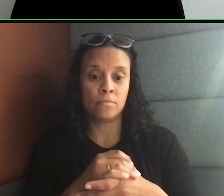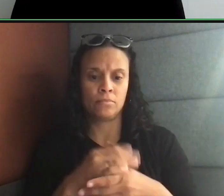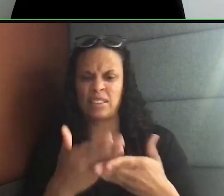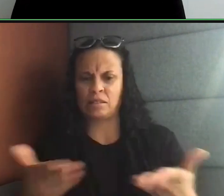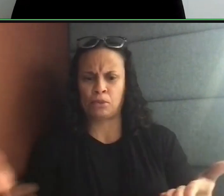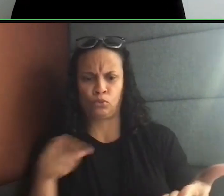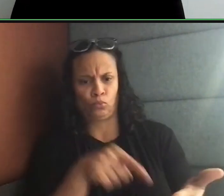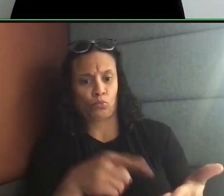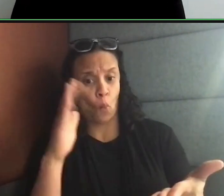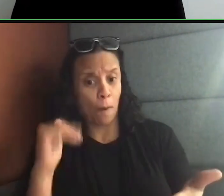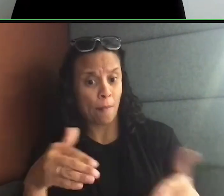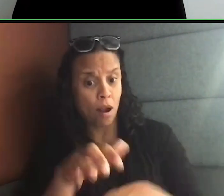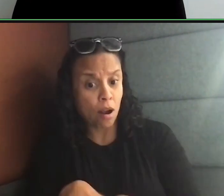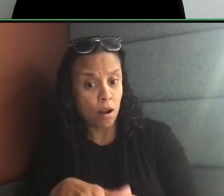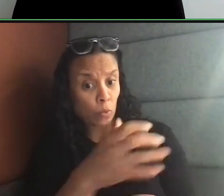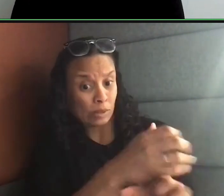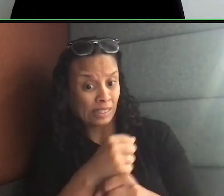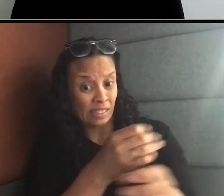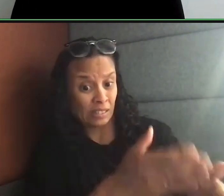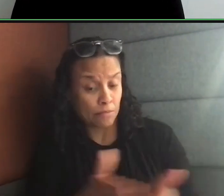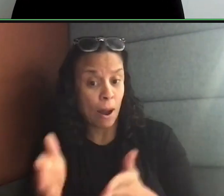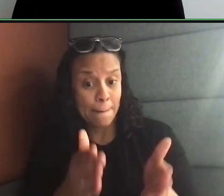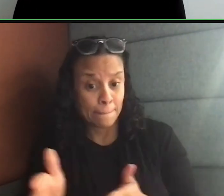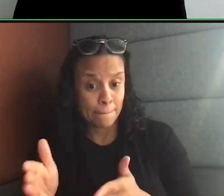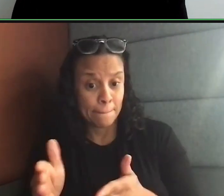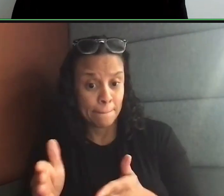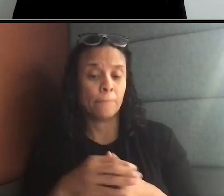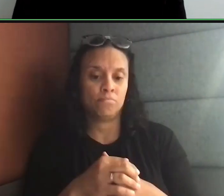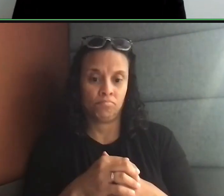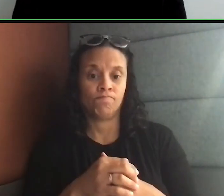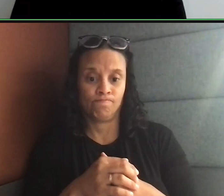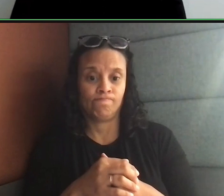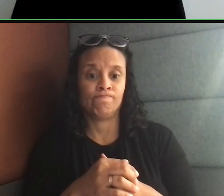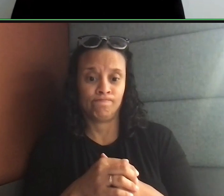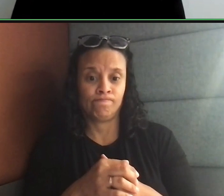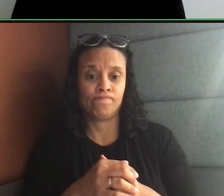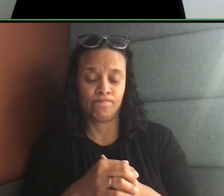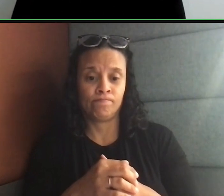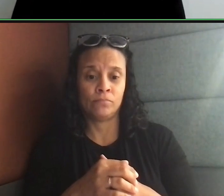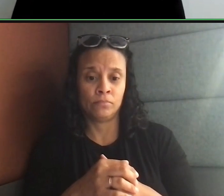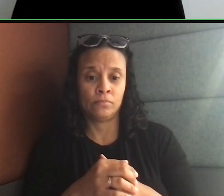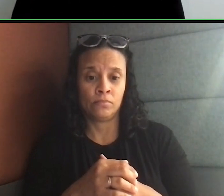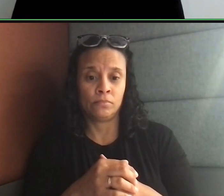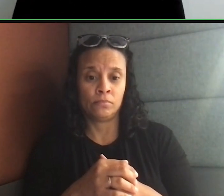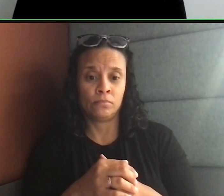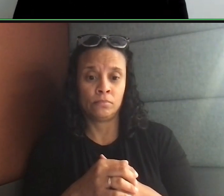specific terms that they received in their prep so that the names and all of the terms are populating correctly.